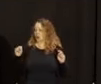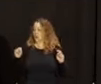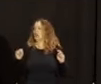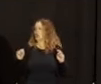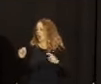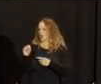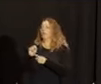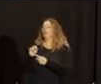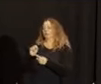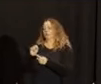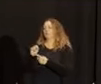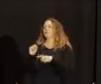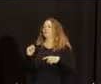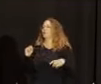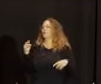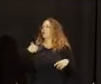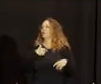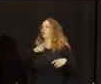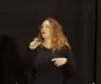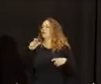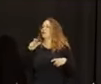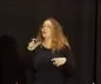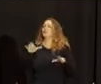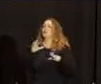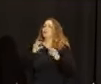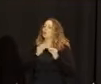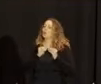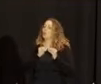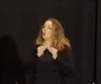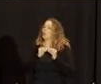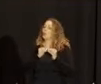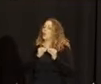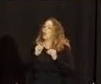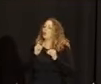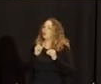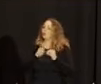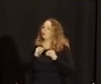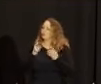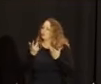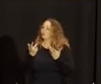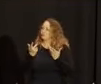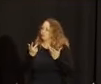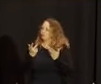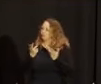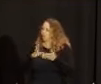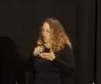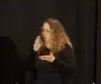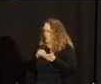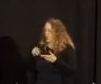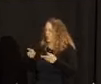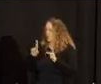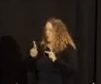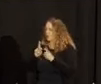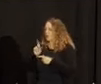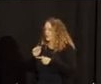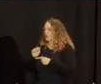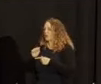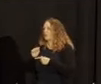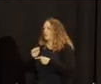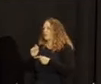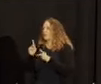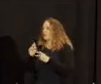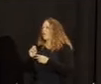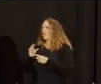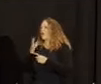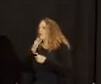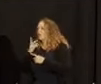movement must do more to center the experiences of disabled people of color. Part of that,